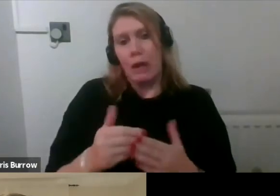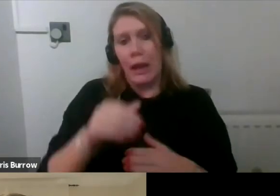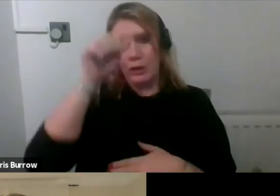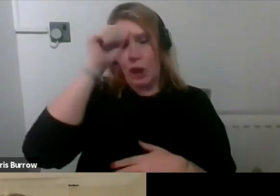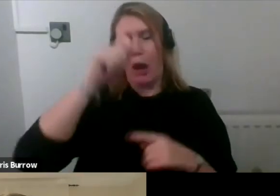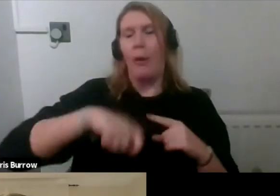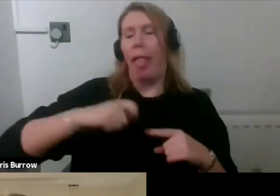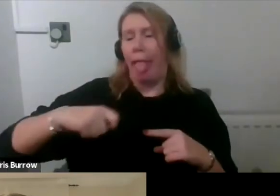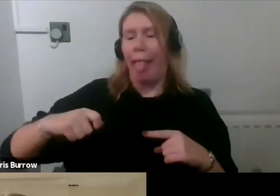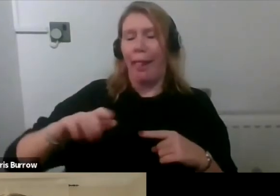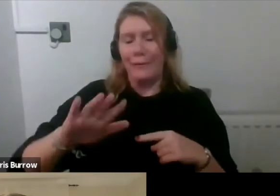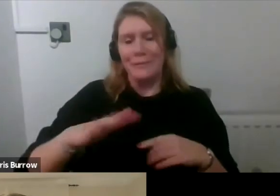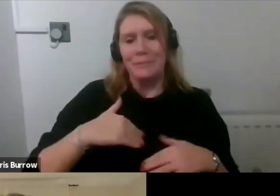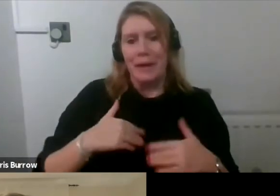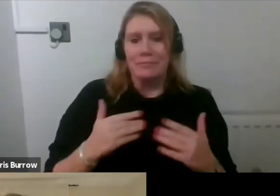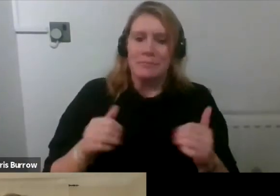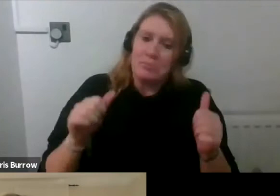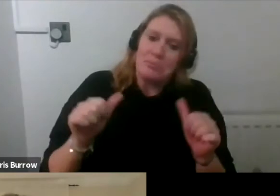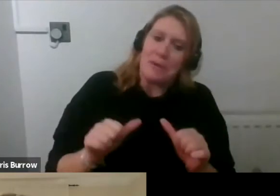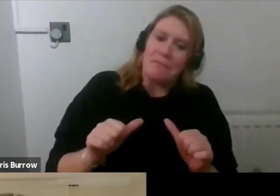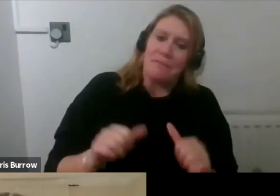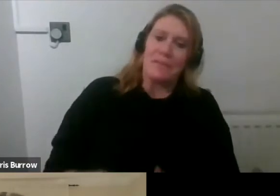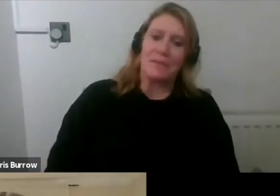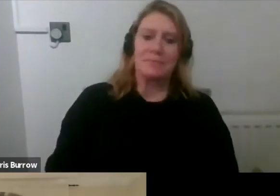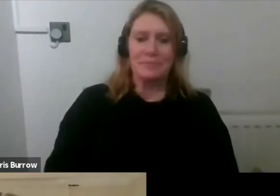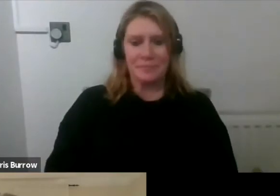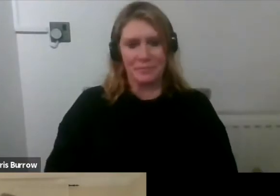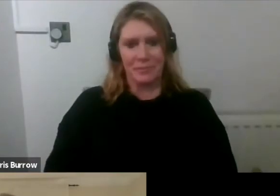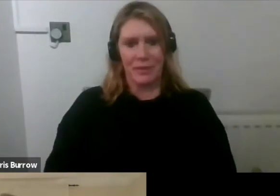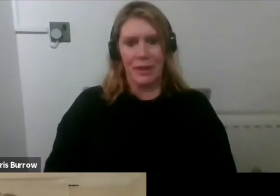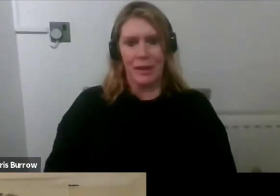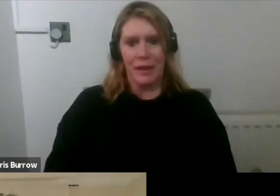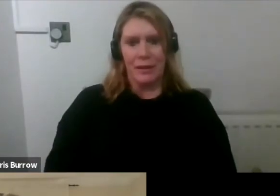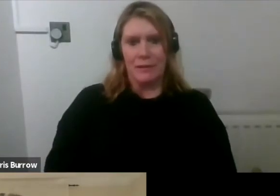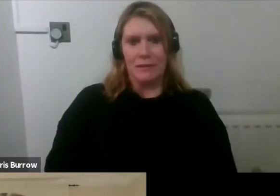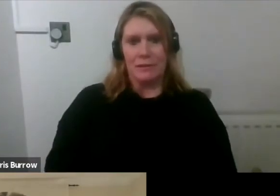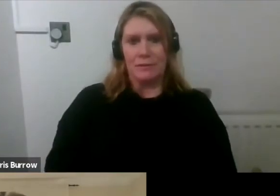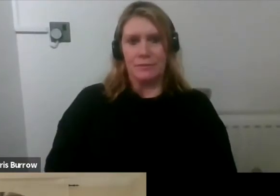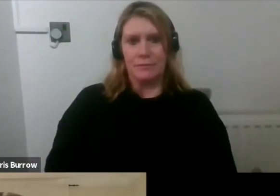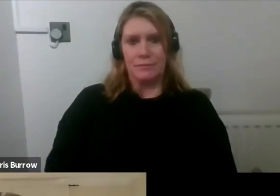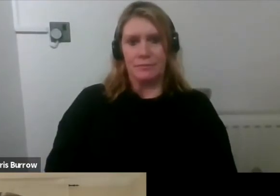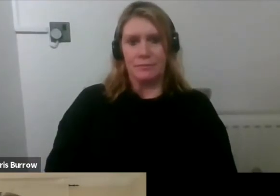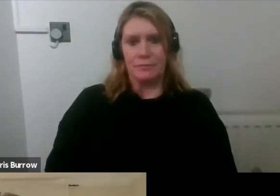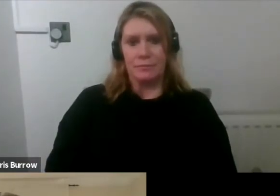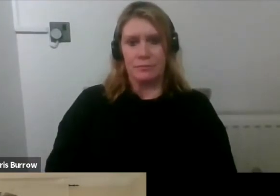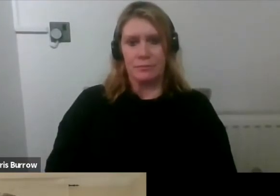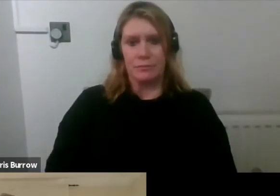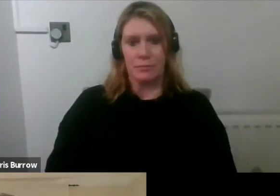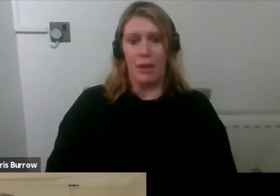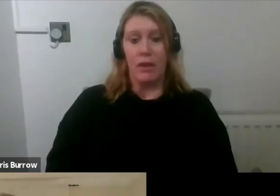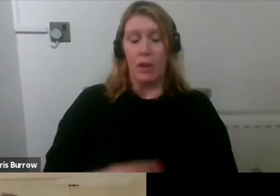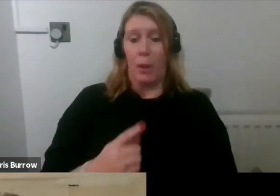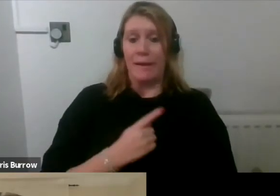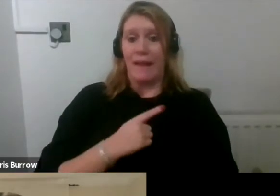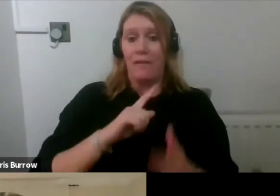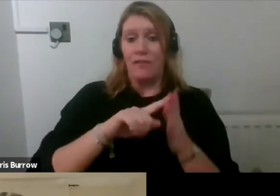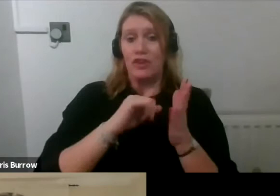lengthy, so try Okay, yeah, I'll try. So I'm Justin Edgar. I'm